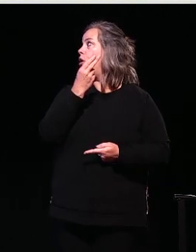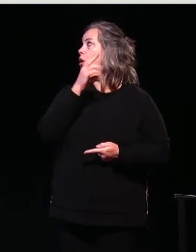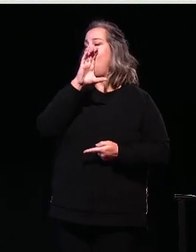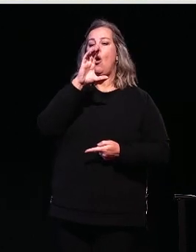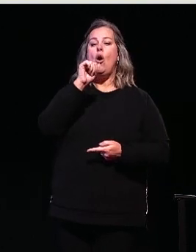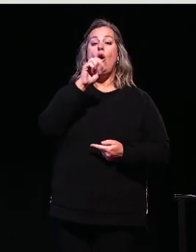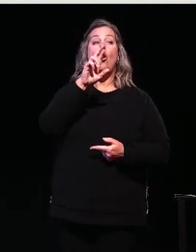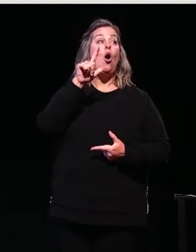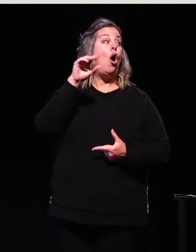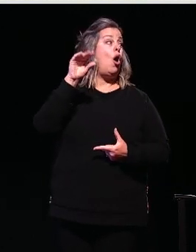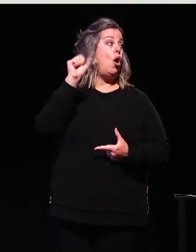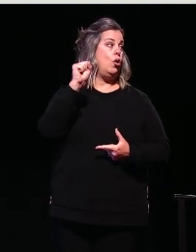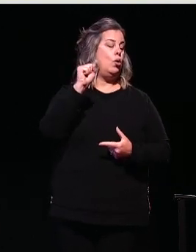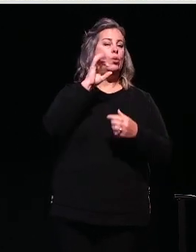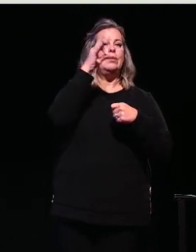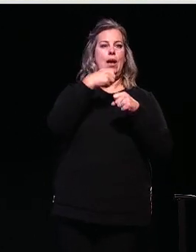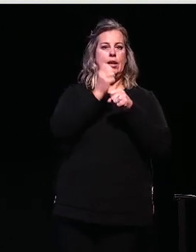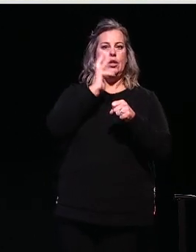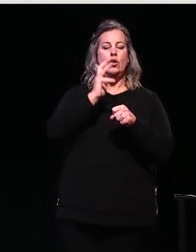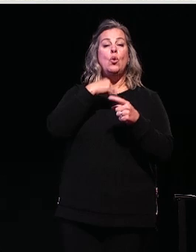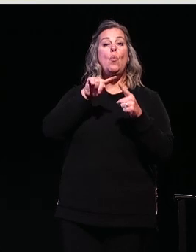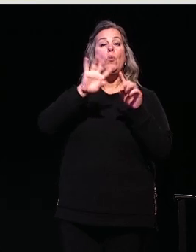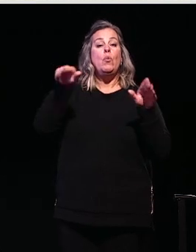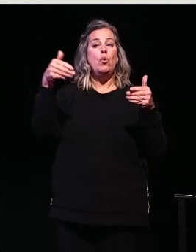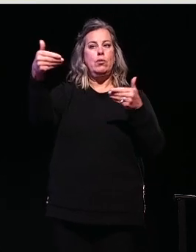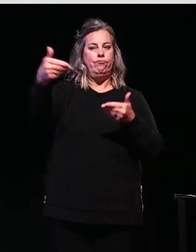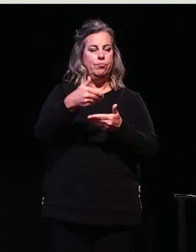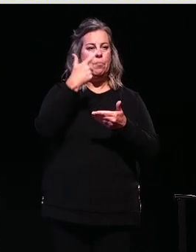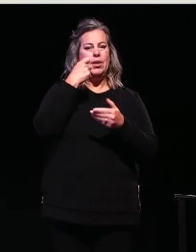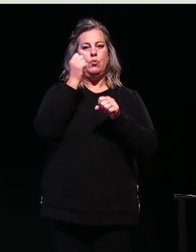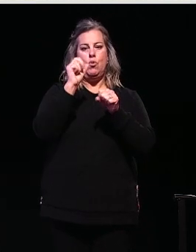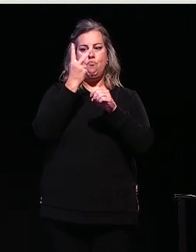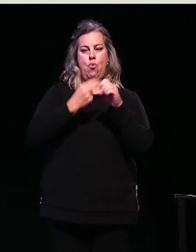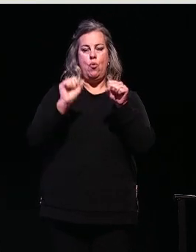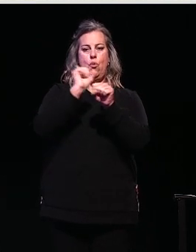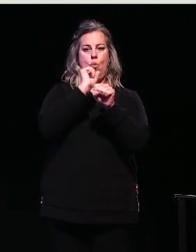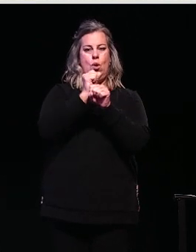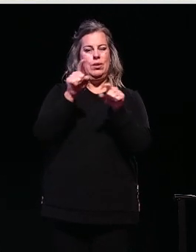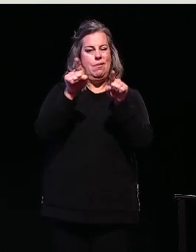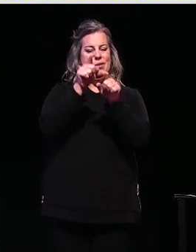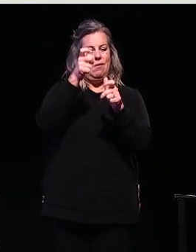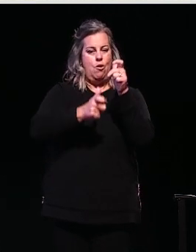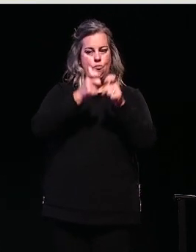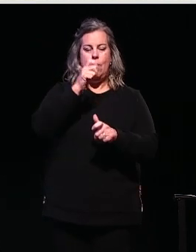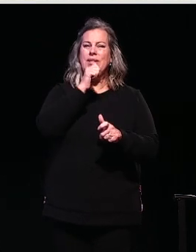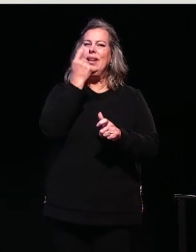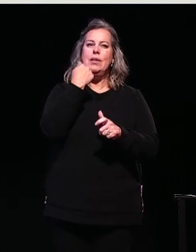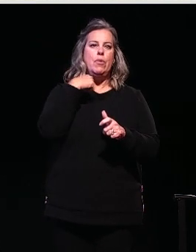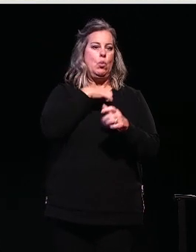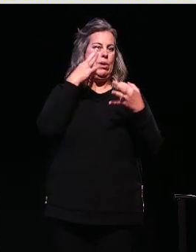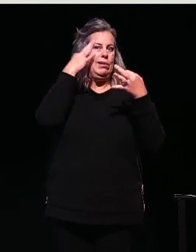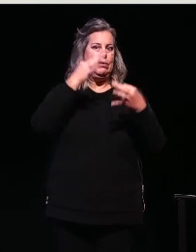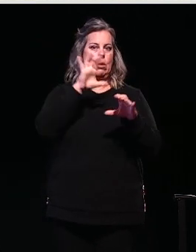years ago when we were introduced by scientists at NOAA because we were both working on this problem. This is not something we decided to do yesterday because AI